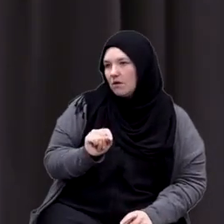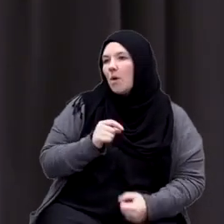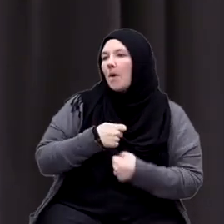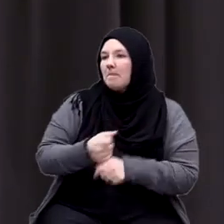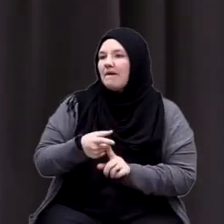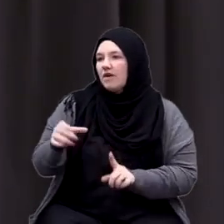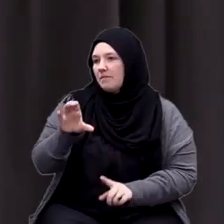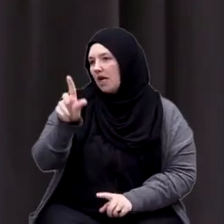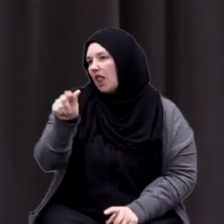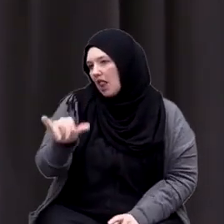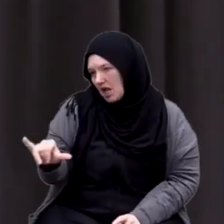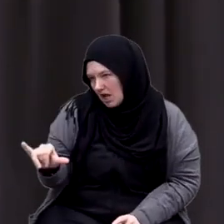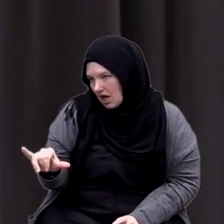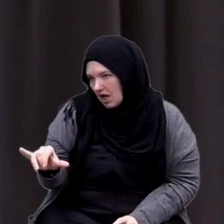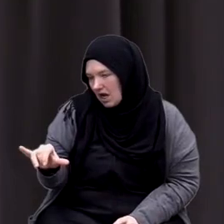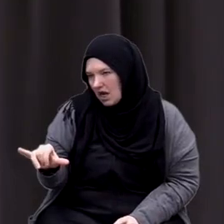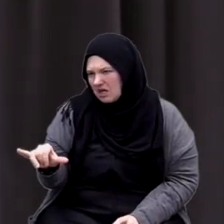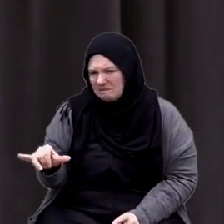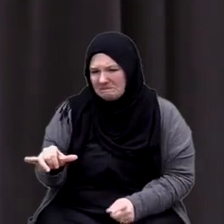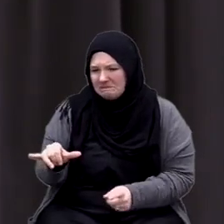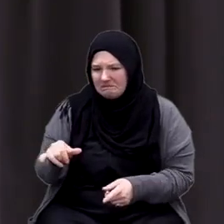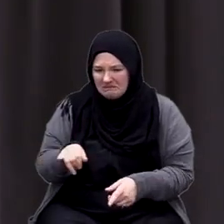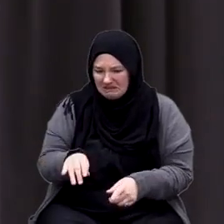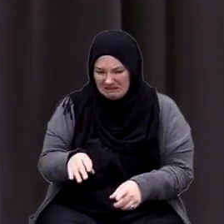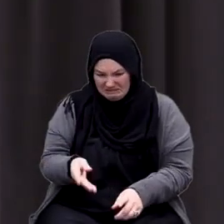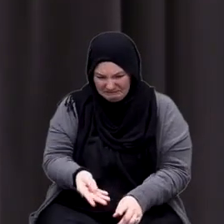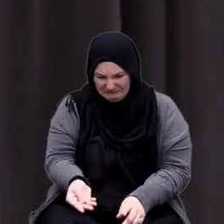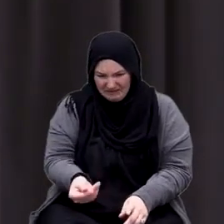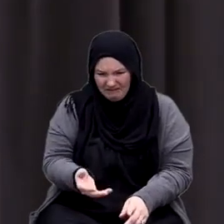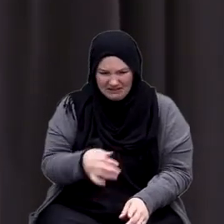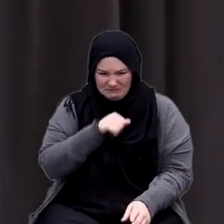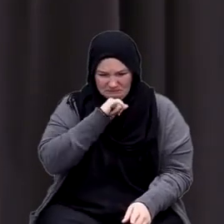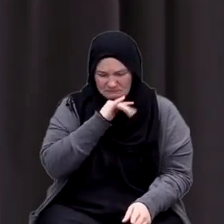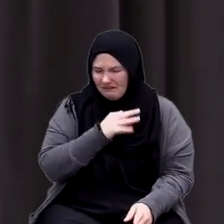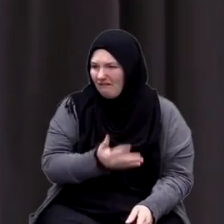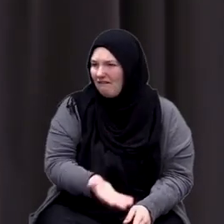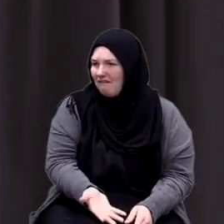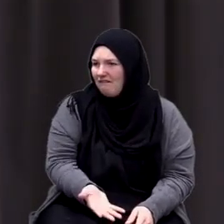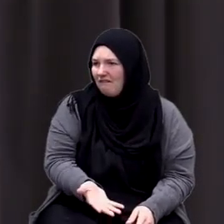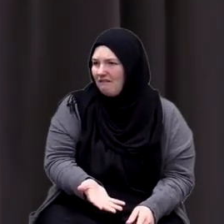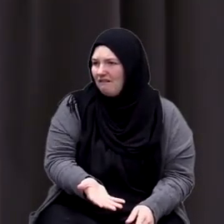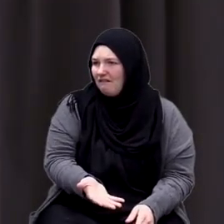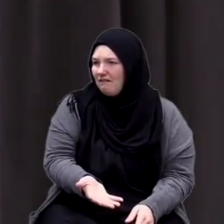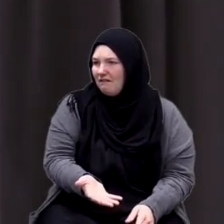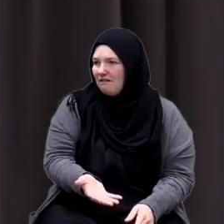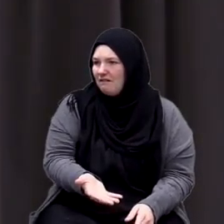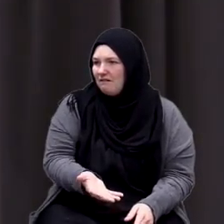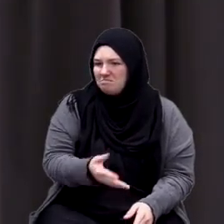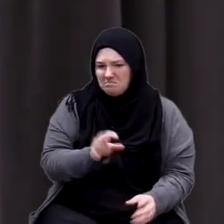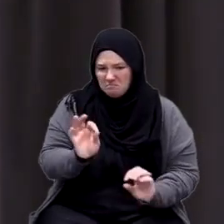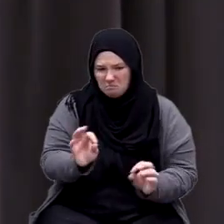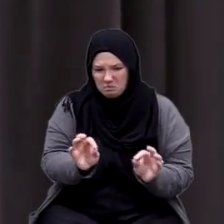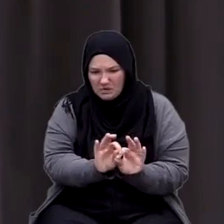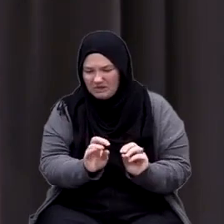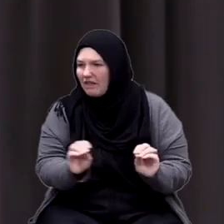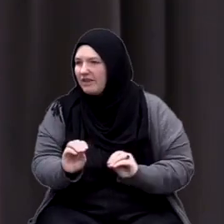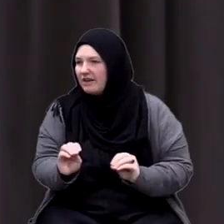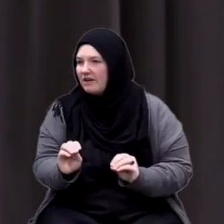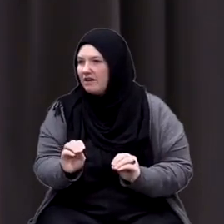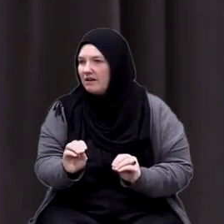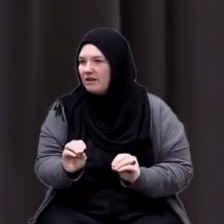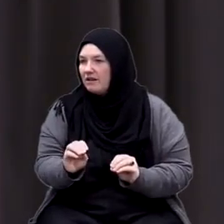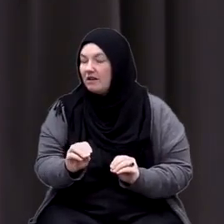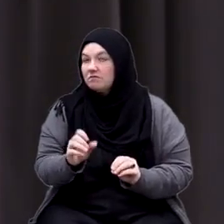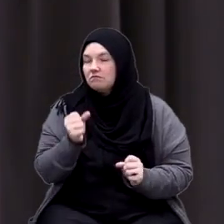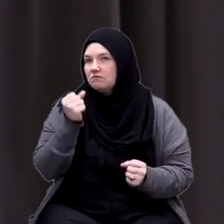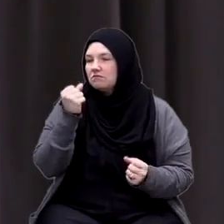ma'in maheen, despicable fluid. What is this? It is so